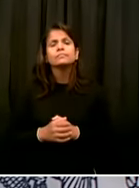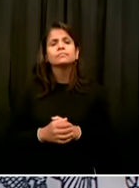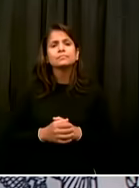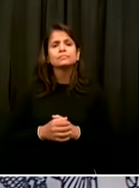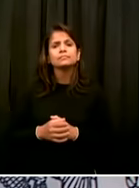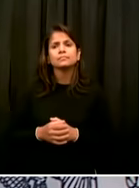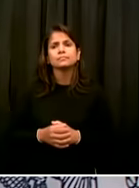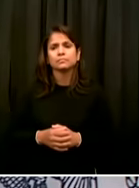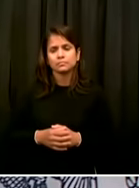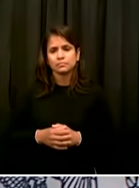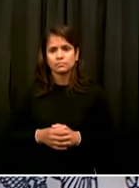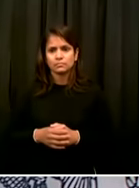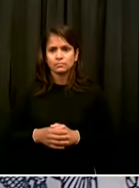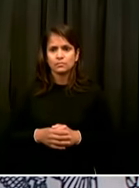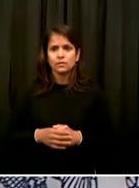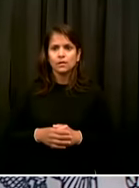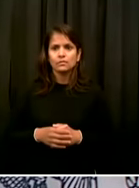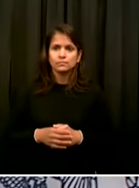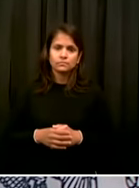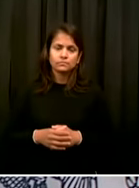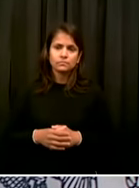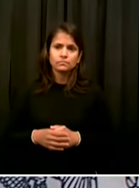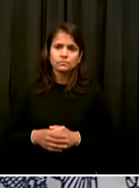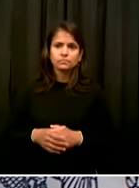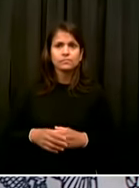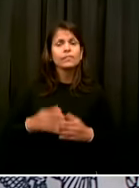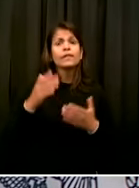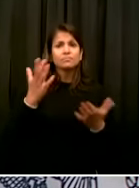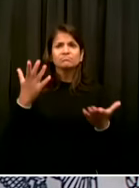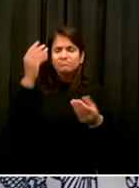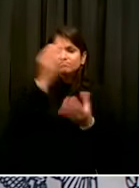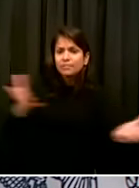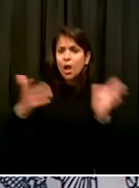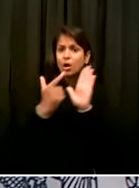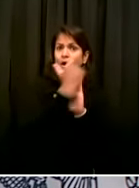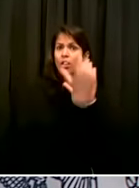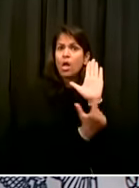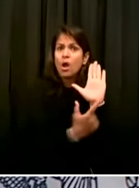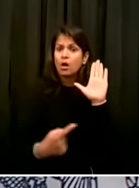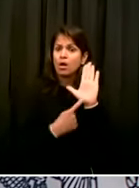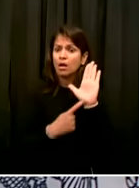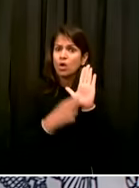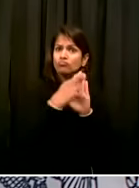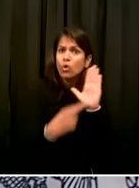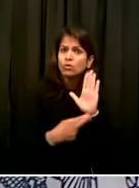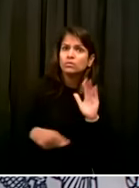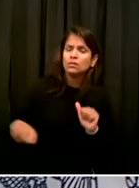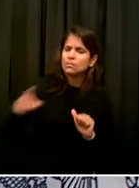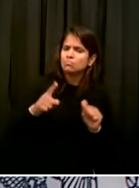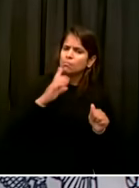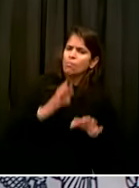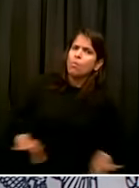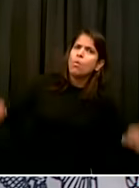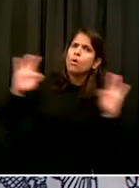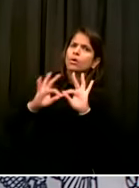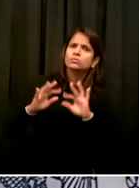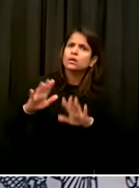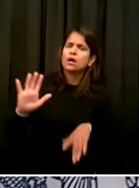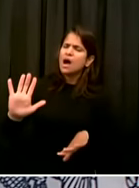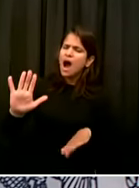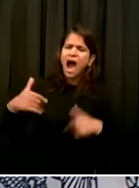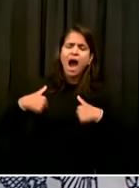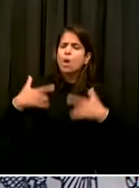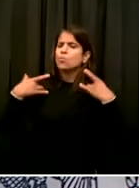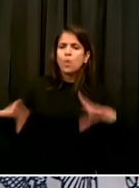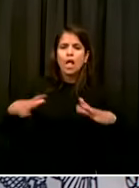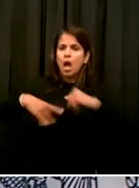laws, use these rules to fight back this disease, keep the infection rate low. That's what's going to save lives. That's what's going to allow